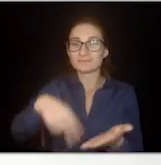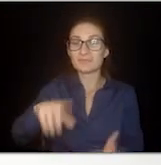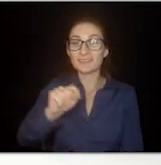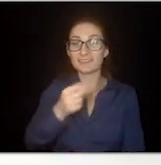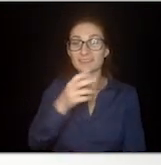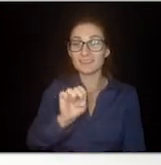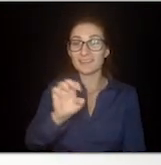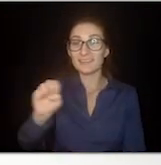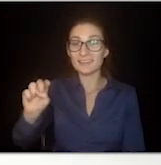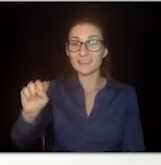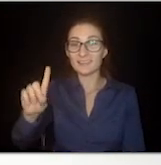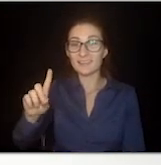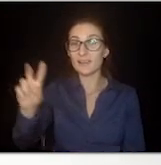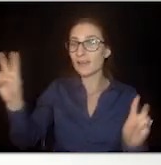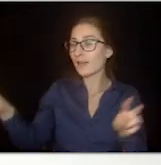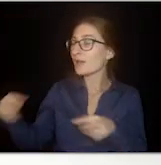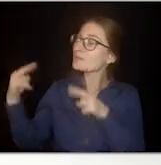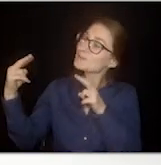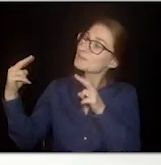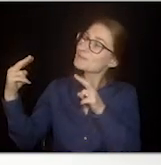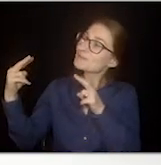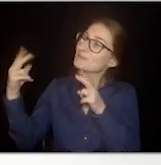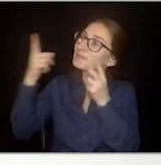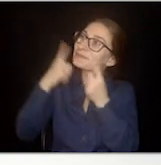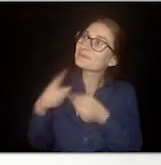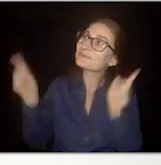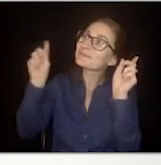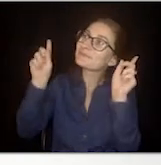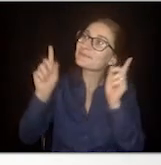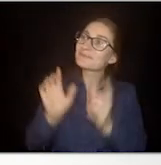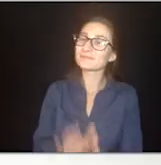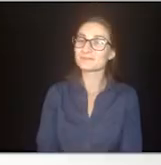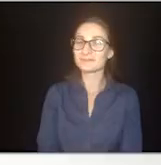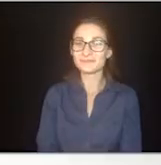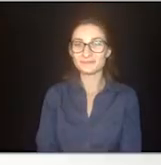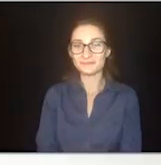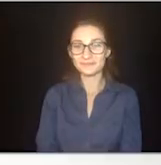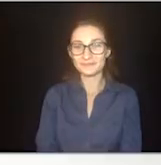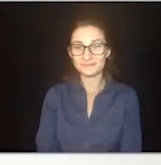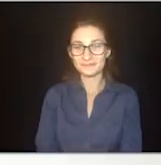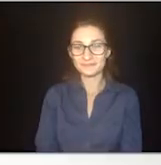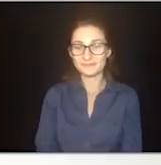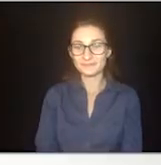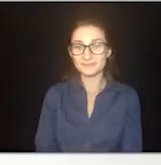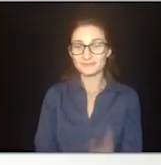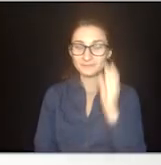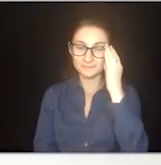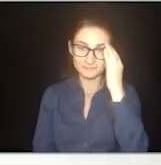End. Teacher and student look at each other with a sense of accomplishment.